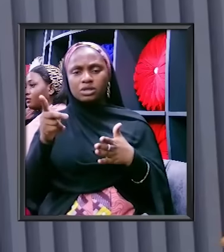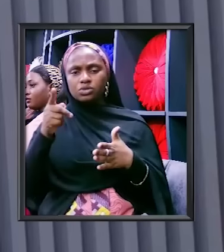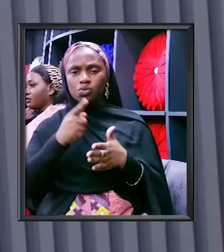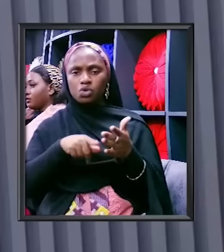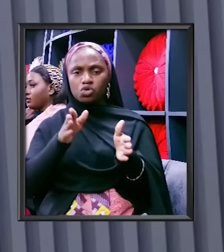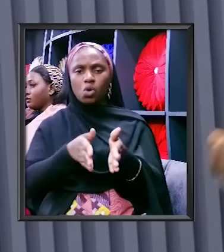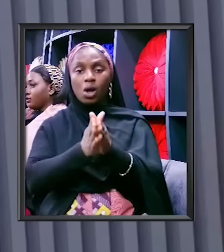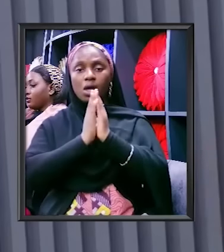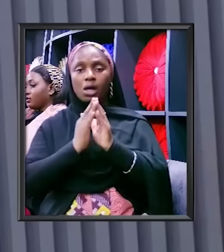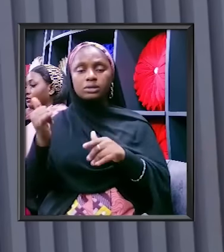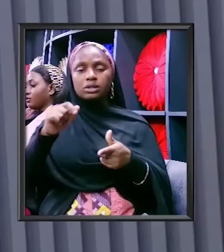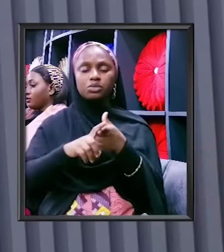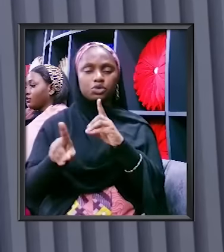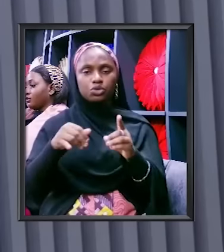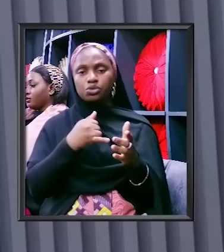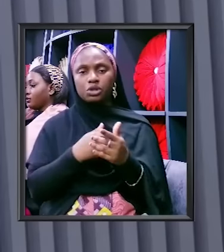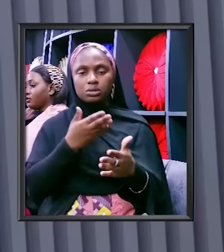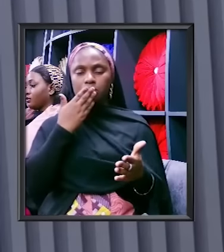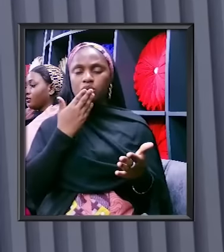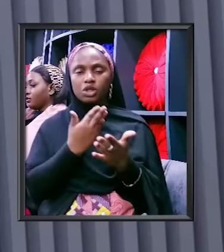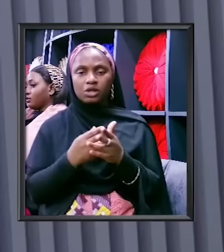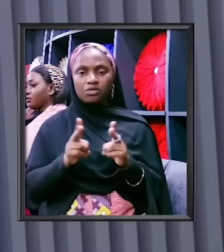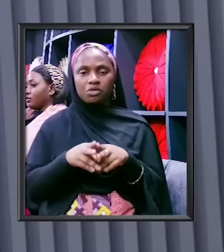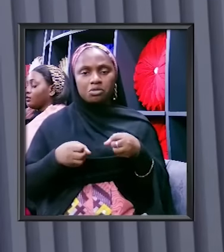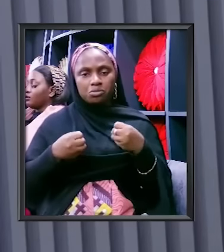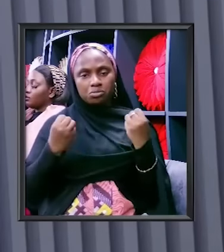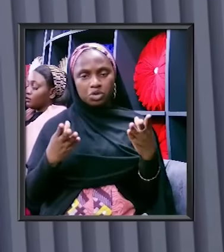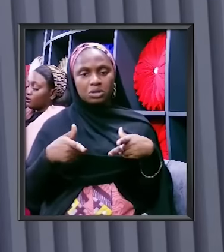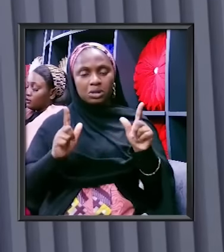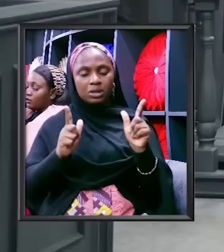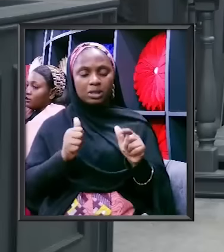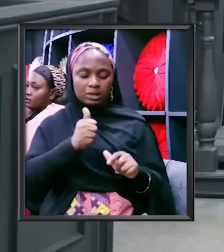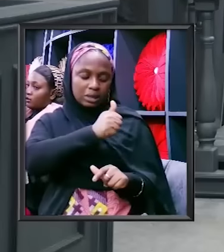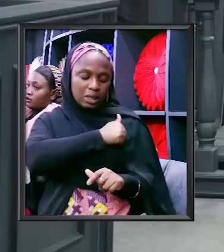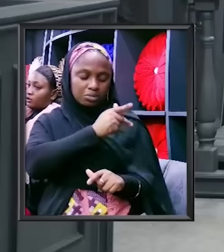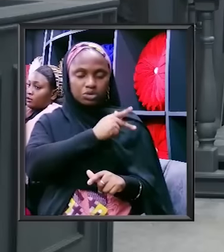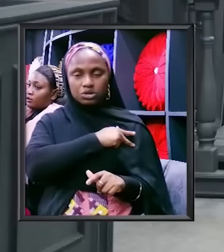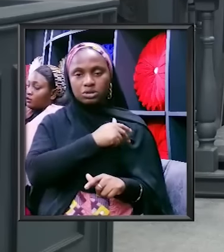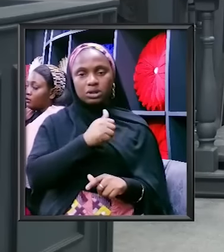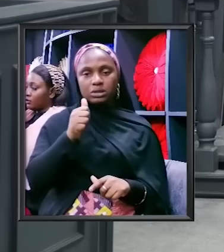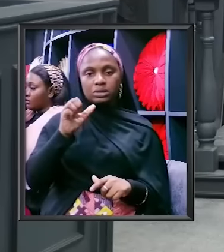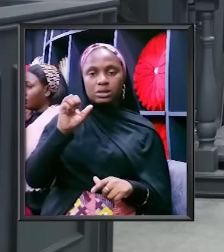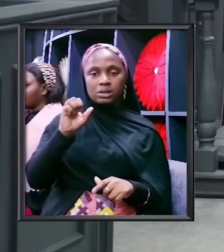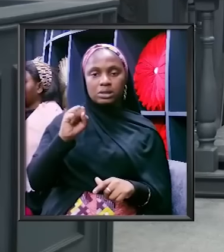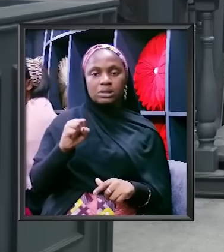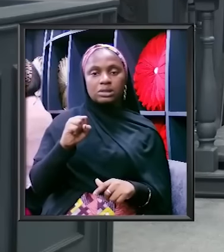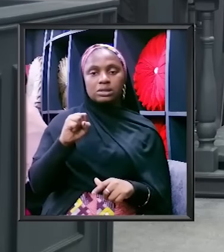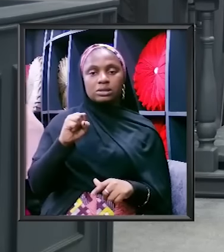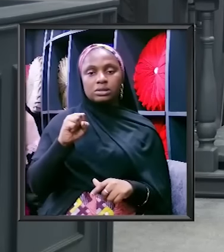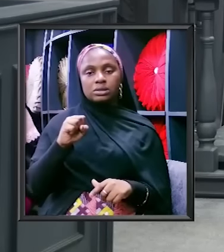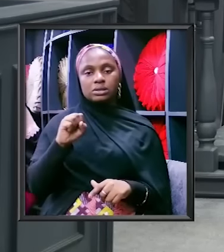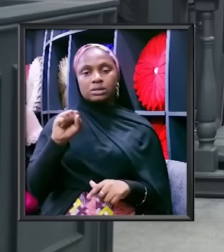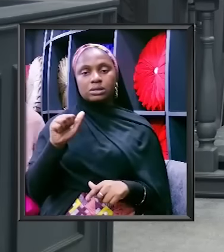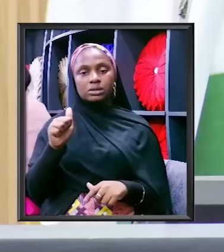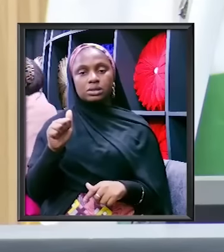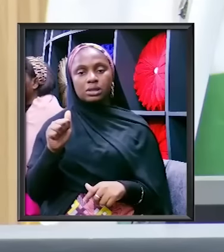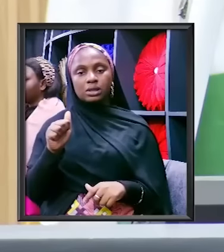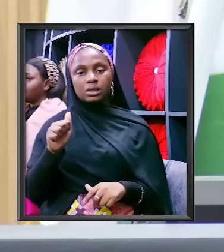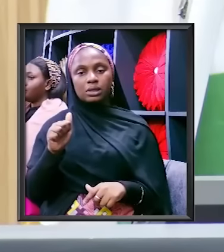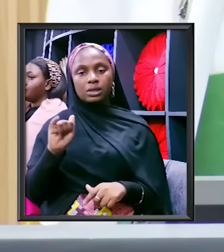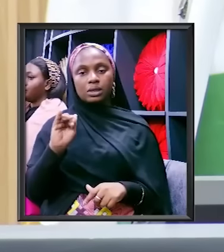them do. Thank you very much. Consultant. I beg make we appreciate Savicom. And the way where you take Silam,